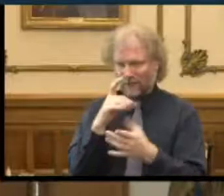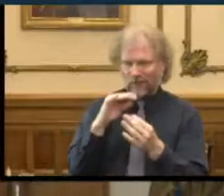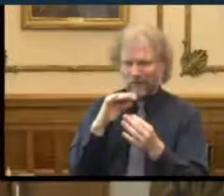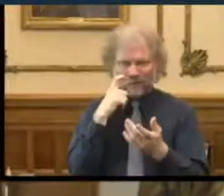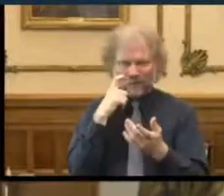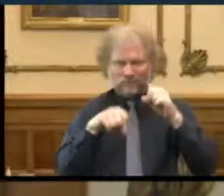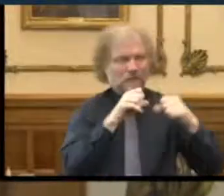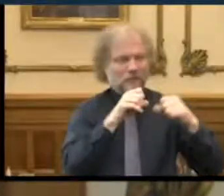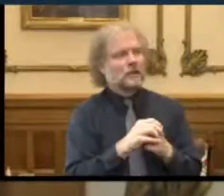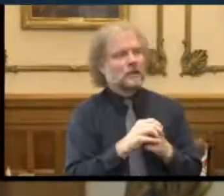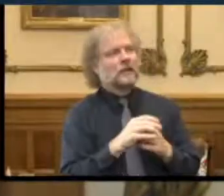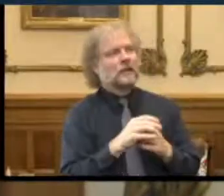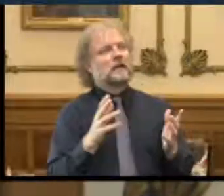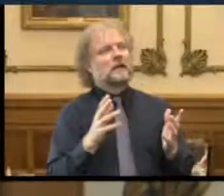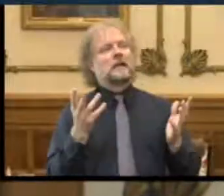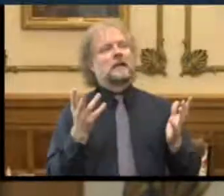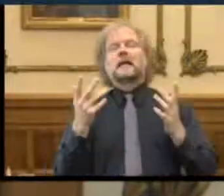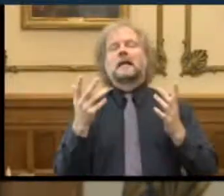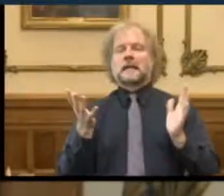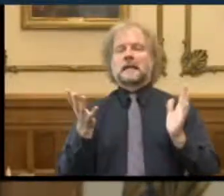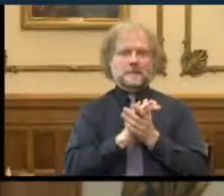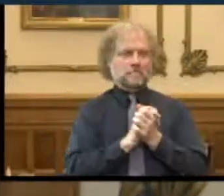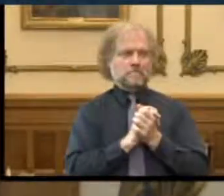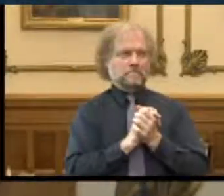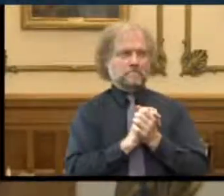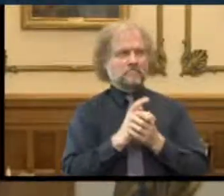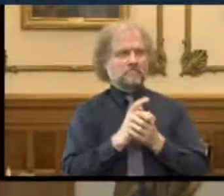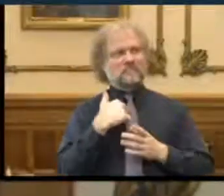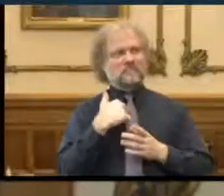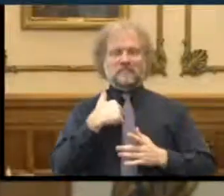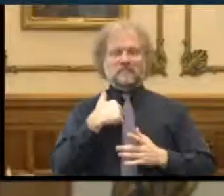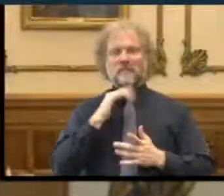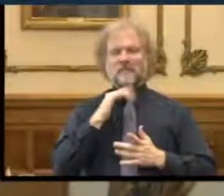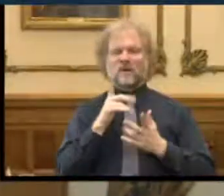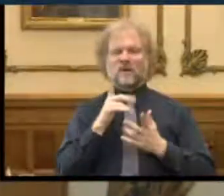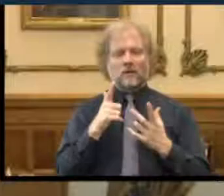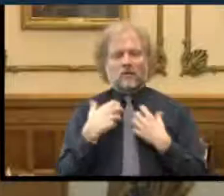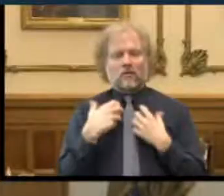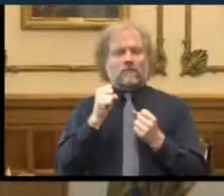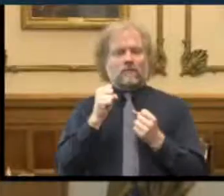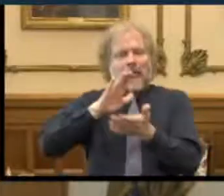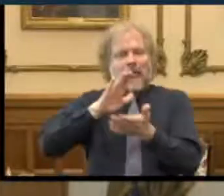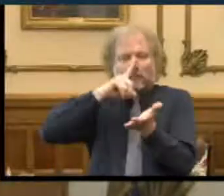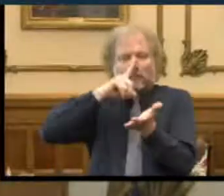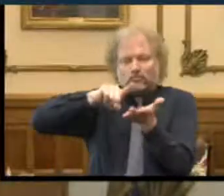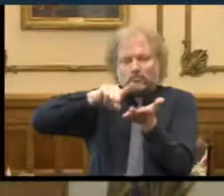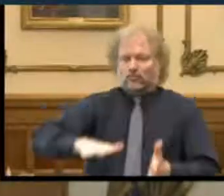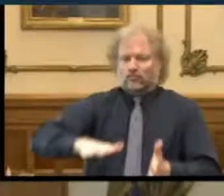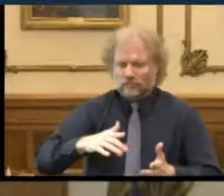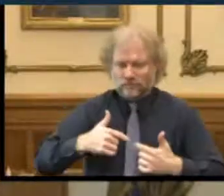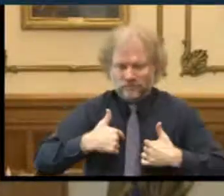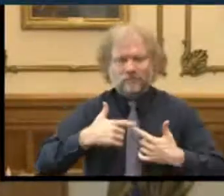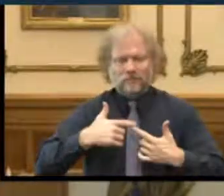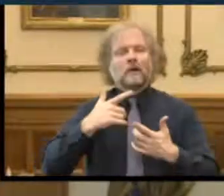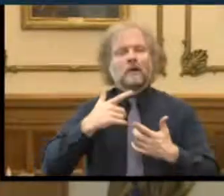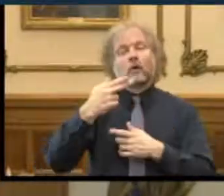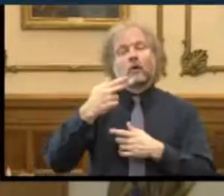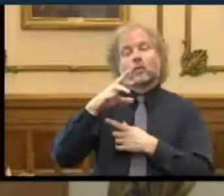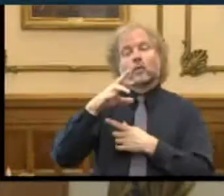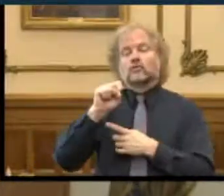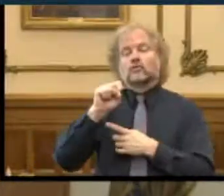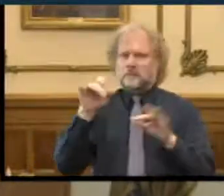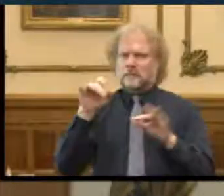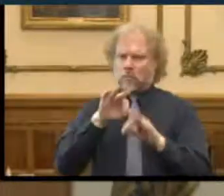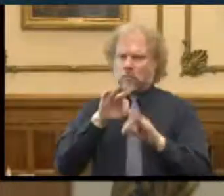I'll stay as a recovering academic researcher that Hoosiers should be incredibly